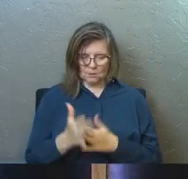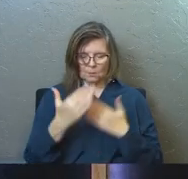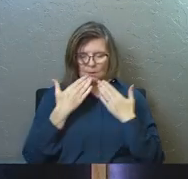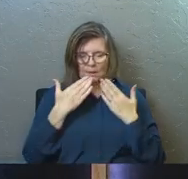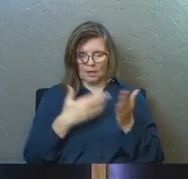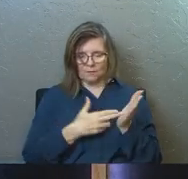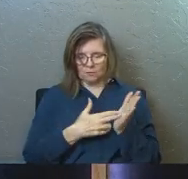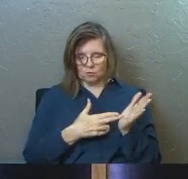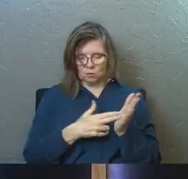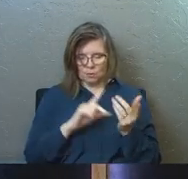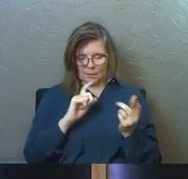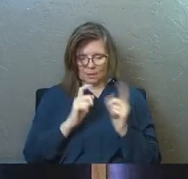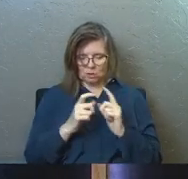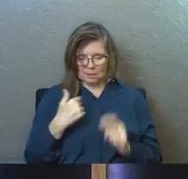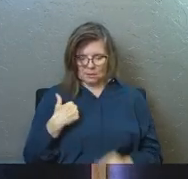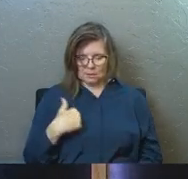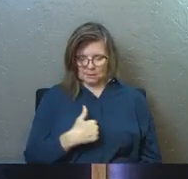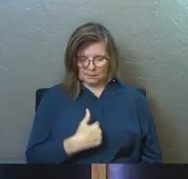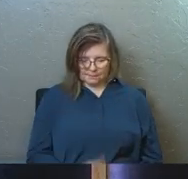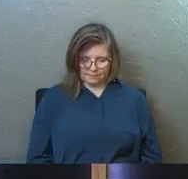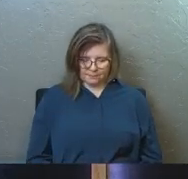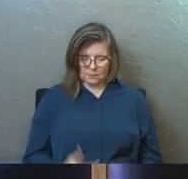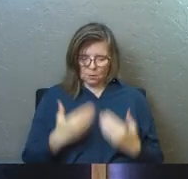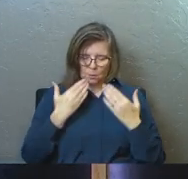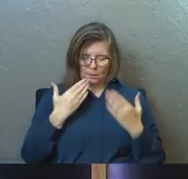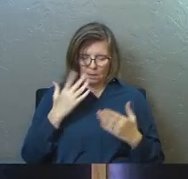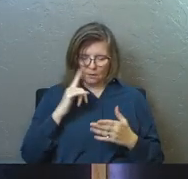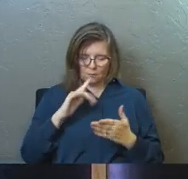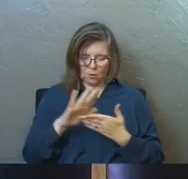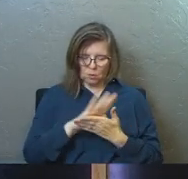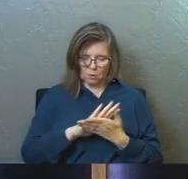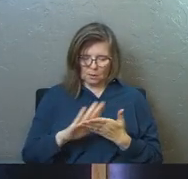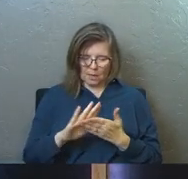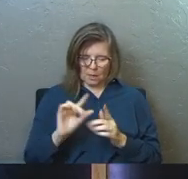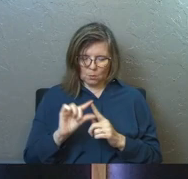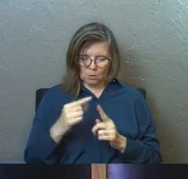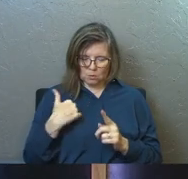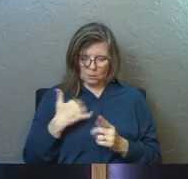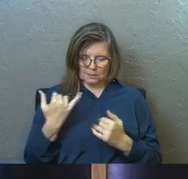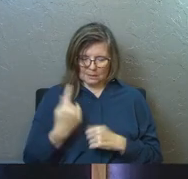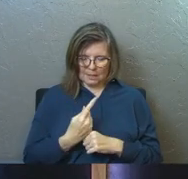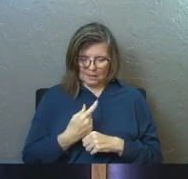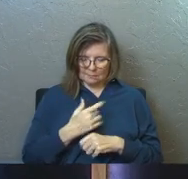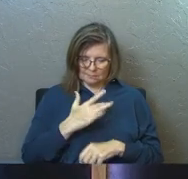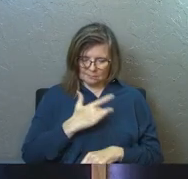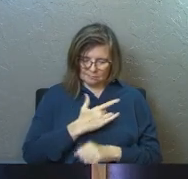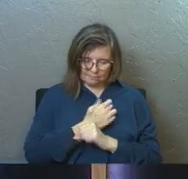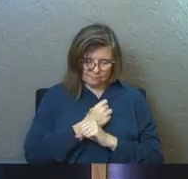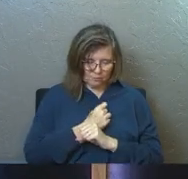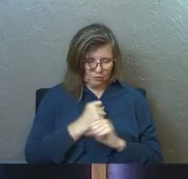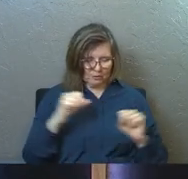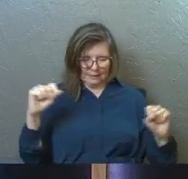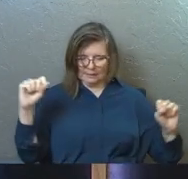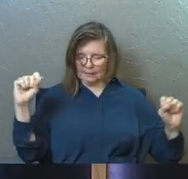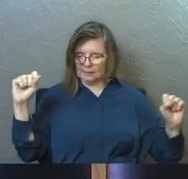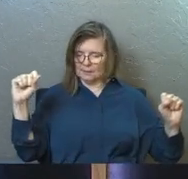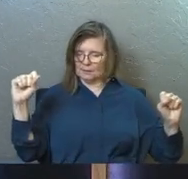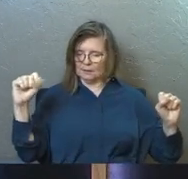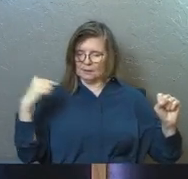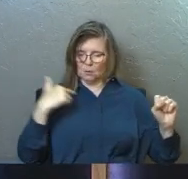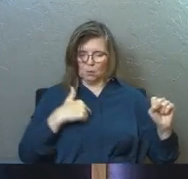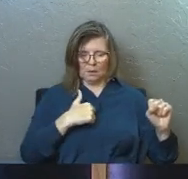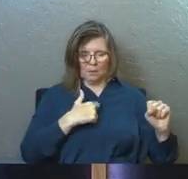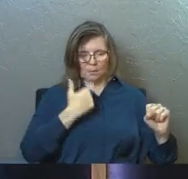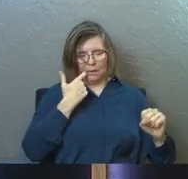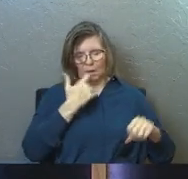Jesus, we thank you for truth that changes us. We thank you, God, for your kind words to us today, Lord. Set us free, God. Would you, God,